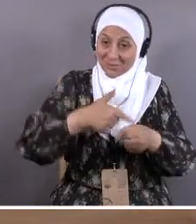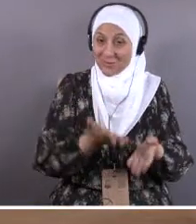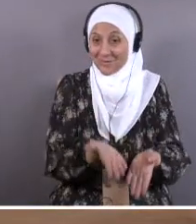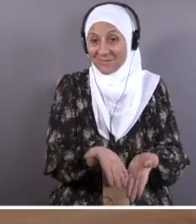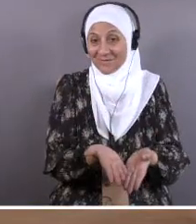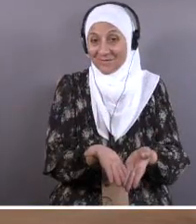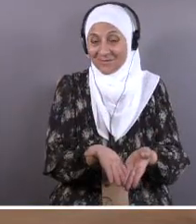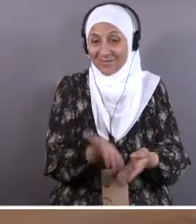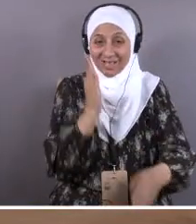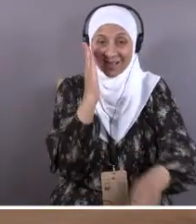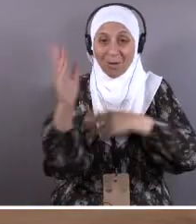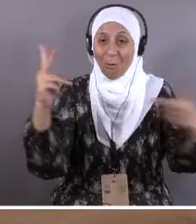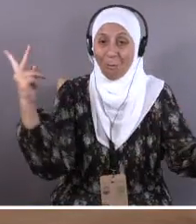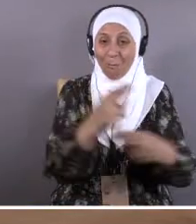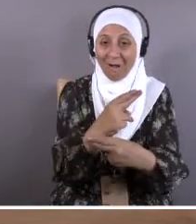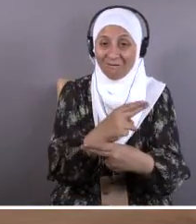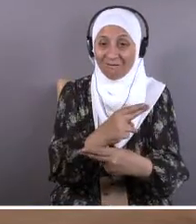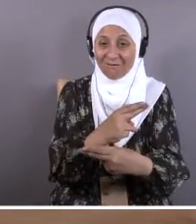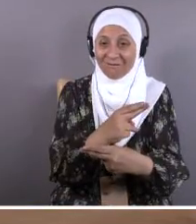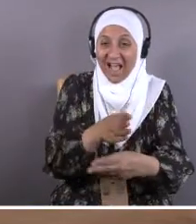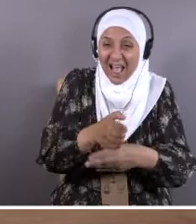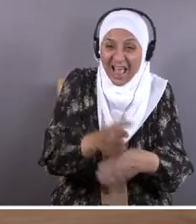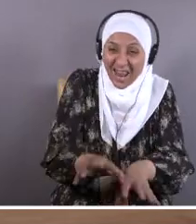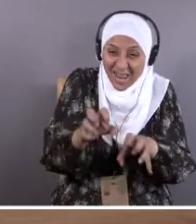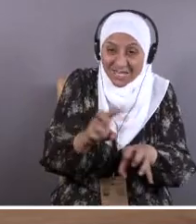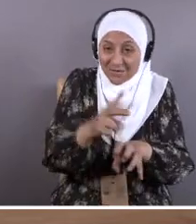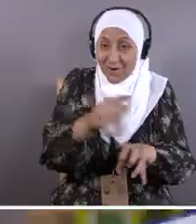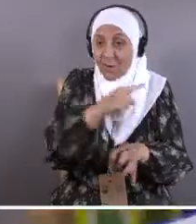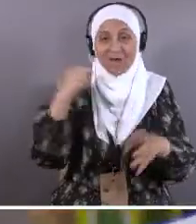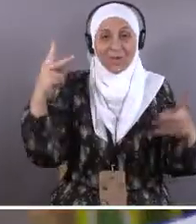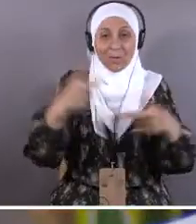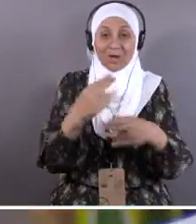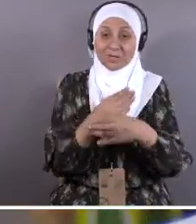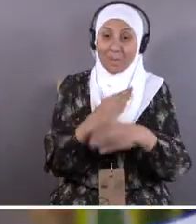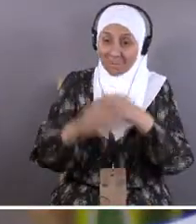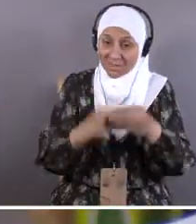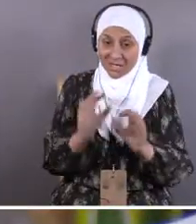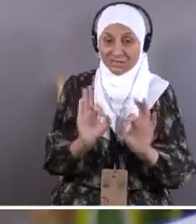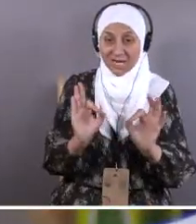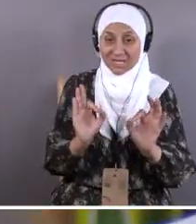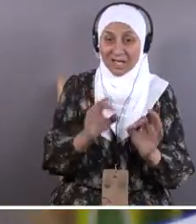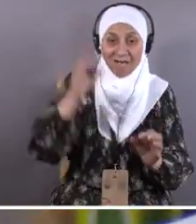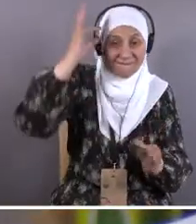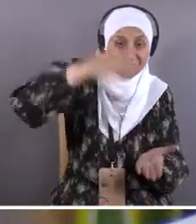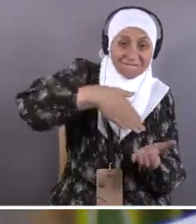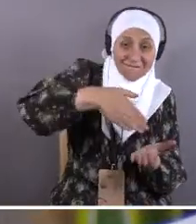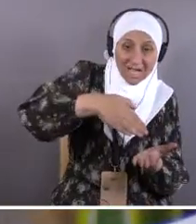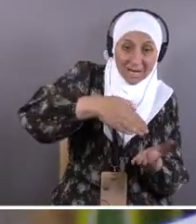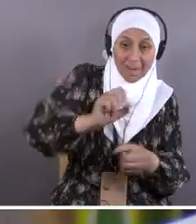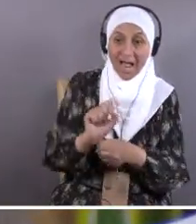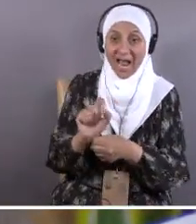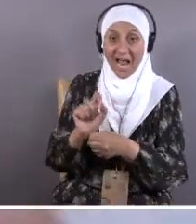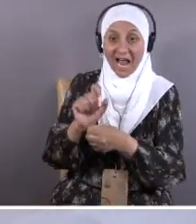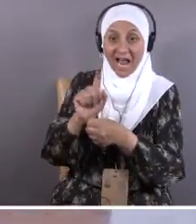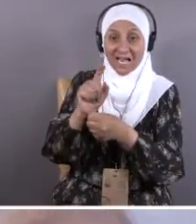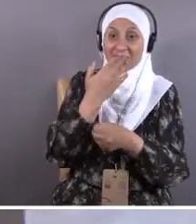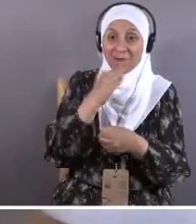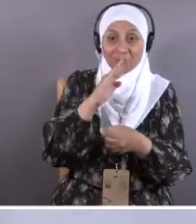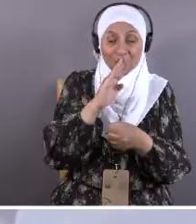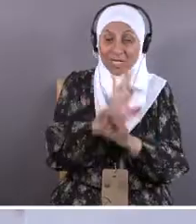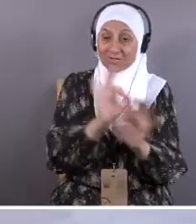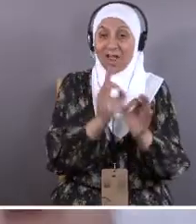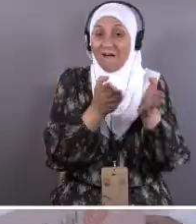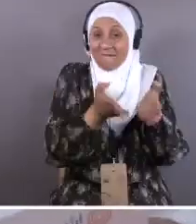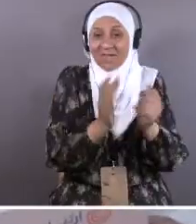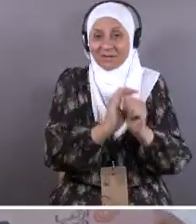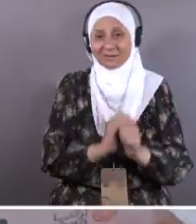that we used to follow in the past. Because now, after the situation changed